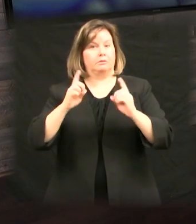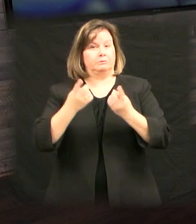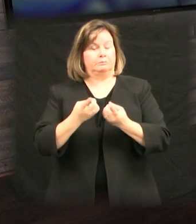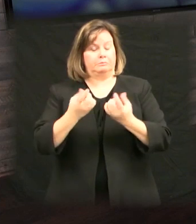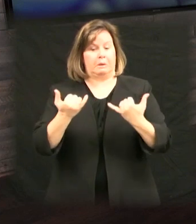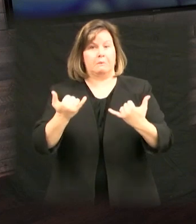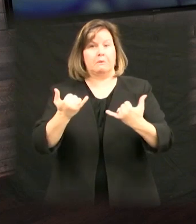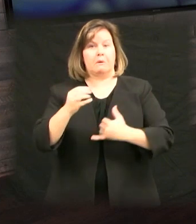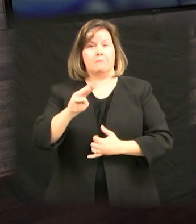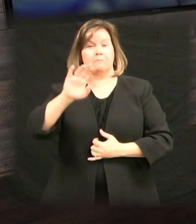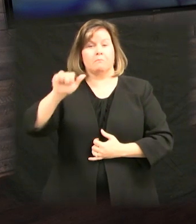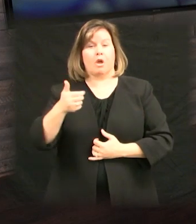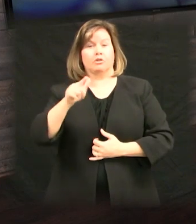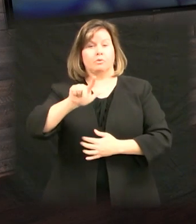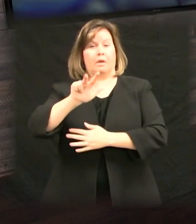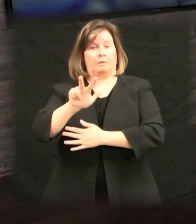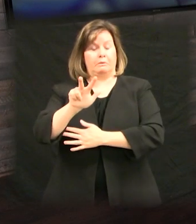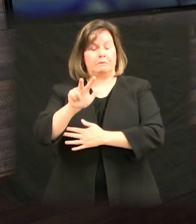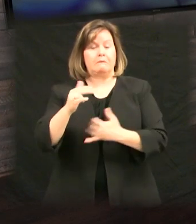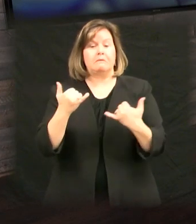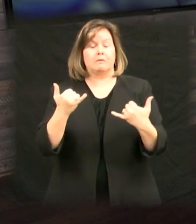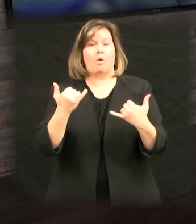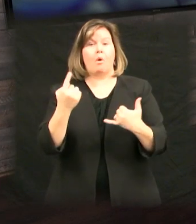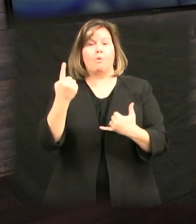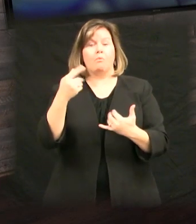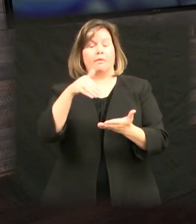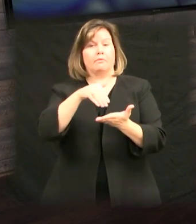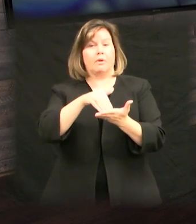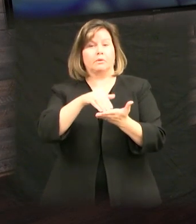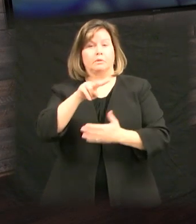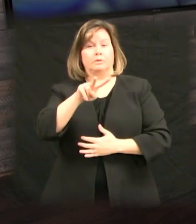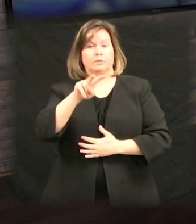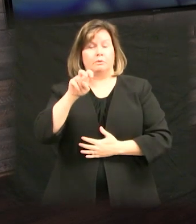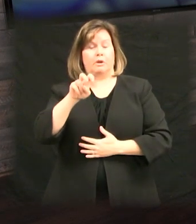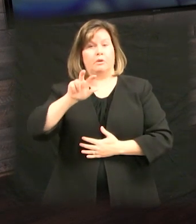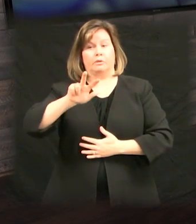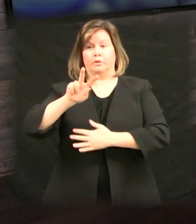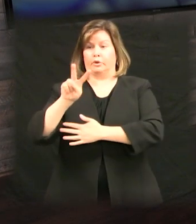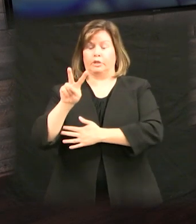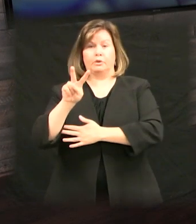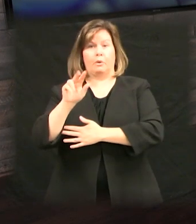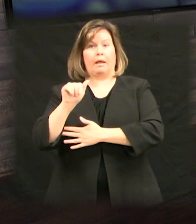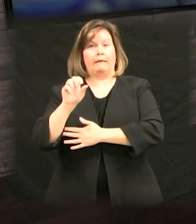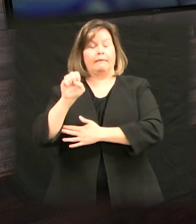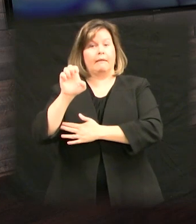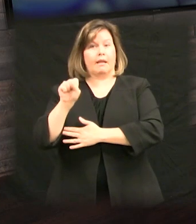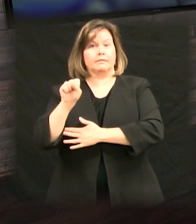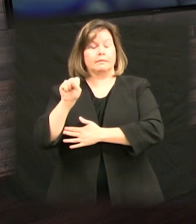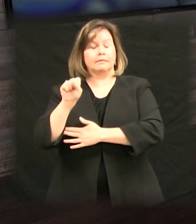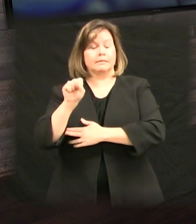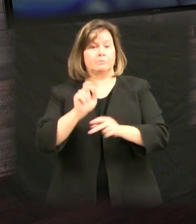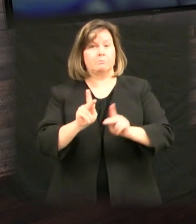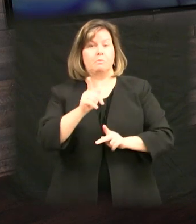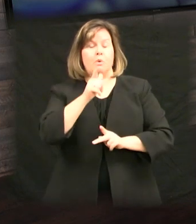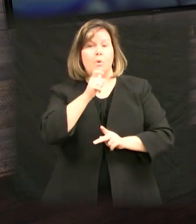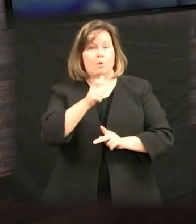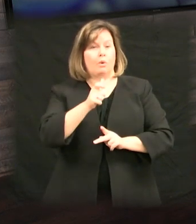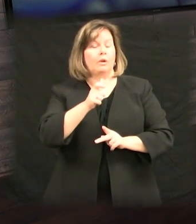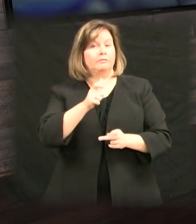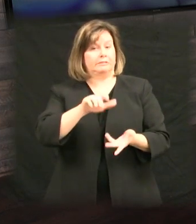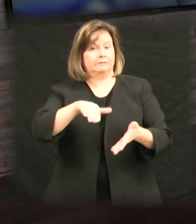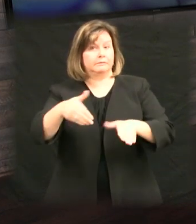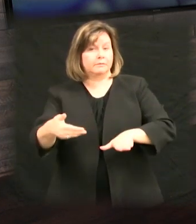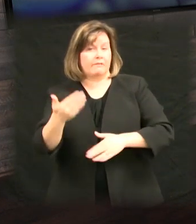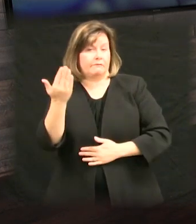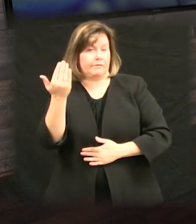quick update. We've now been told there's 1,232 cases of COVID-19 statewide with 15